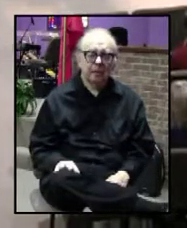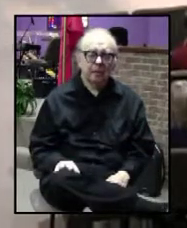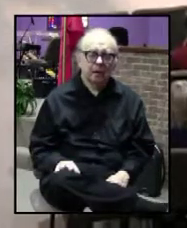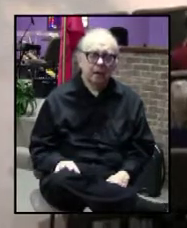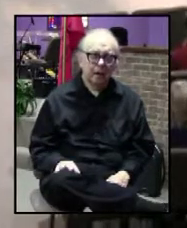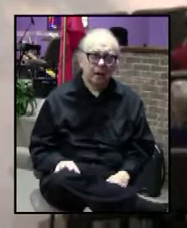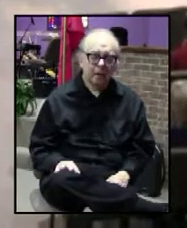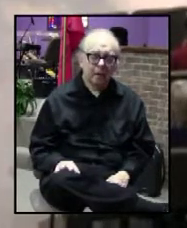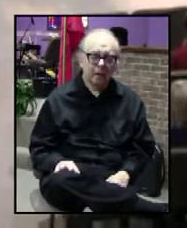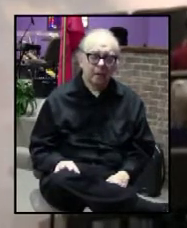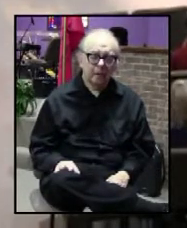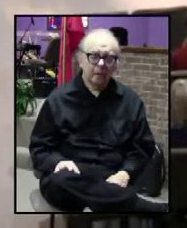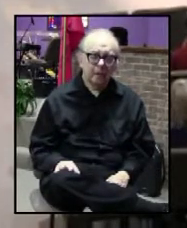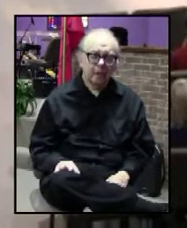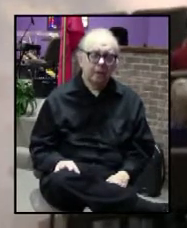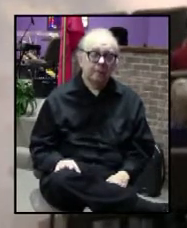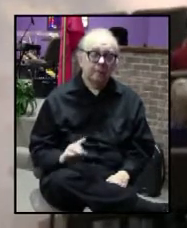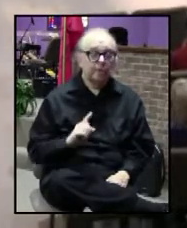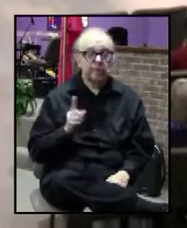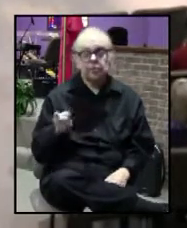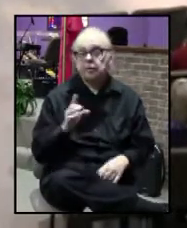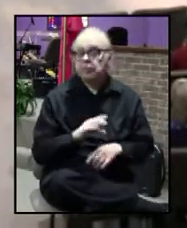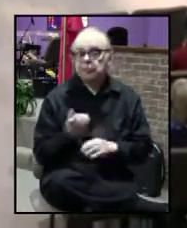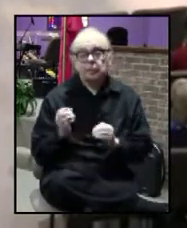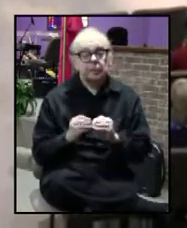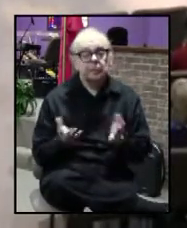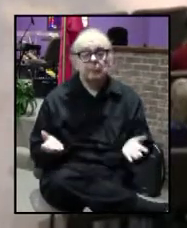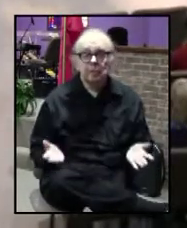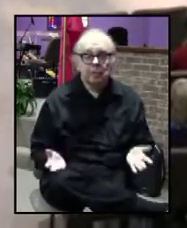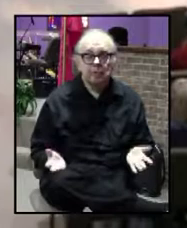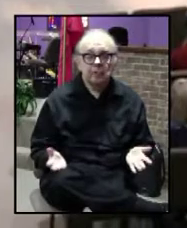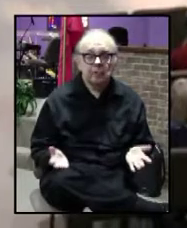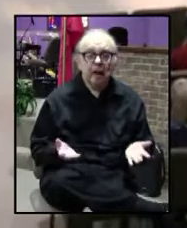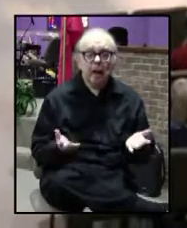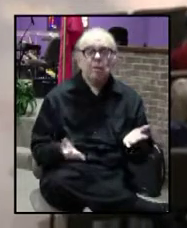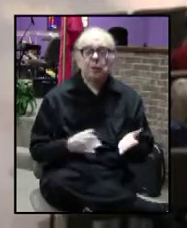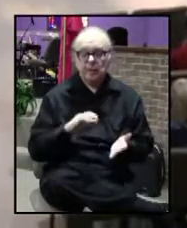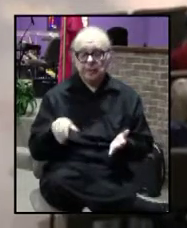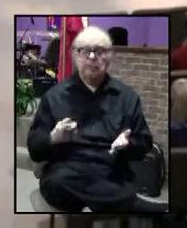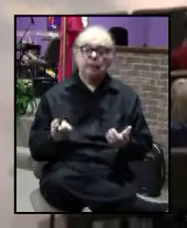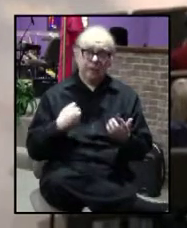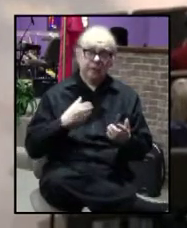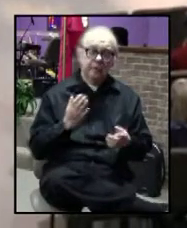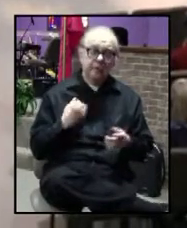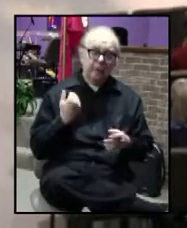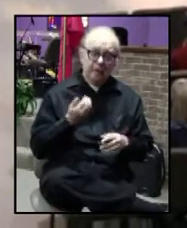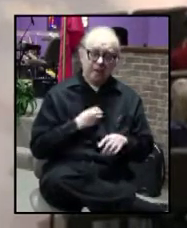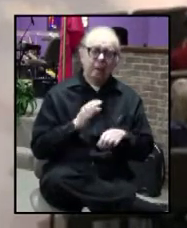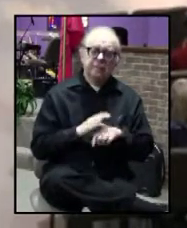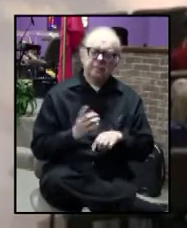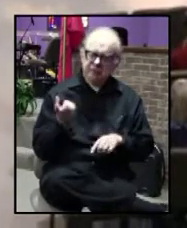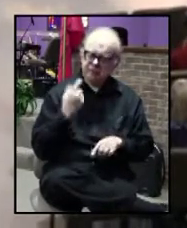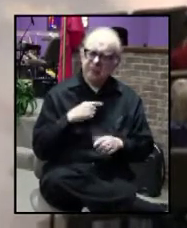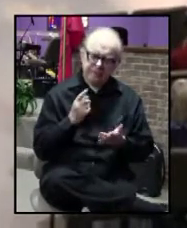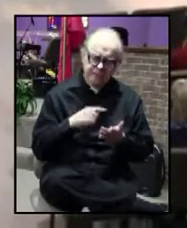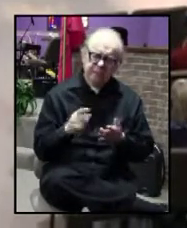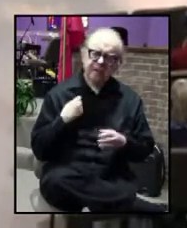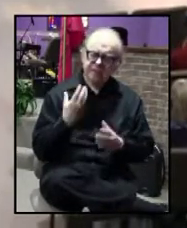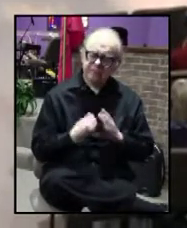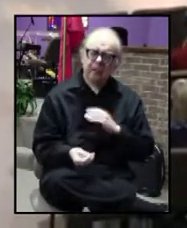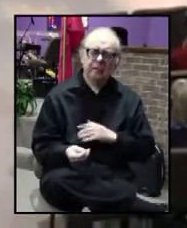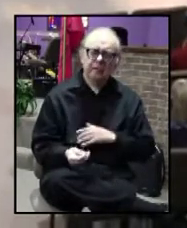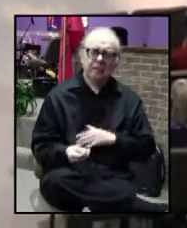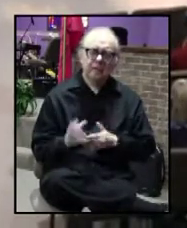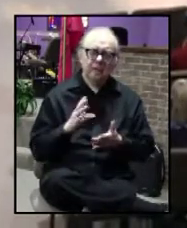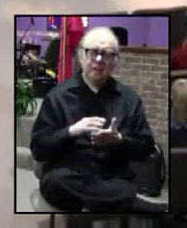very simple. Hey, do you go to church anywhere? I'd like to invite you to come to our church. Come check us out. You'll find